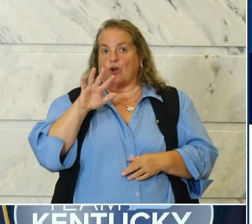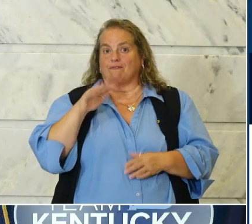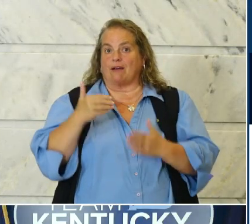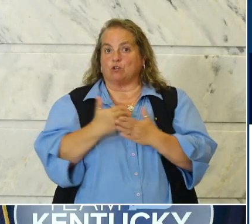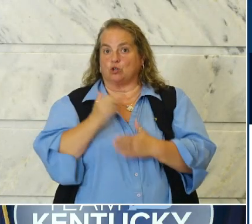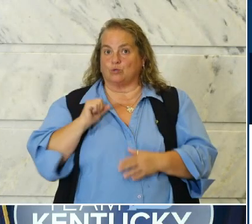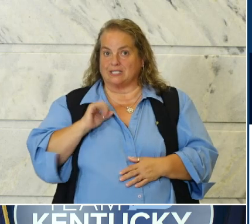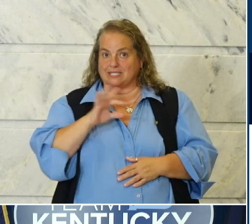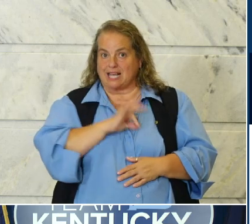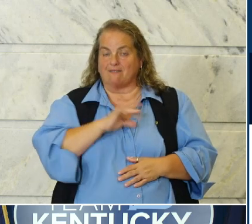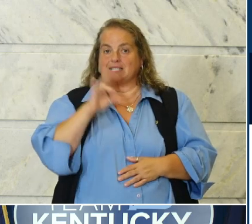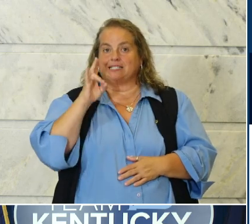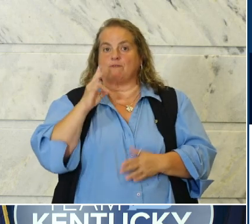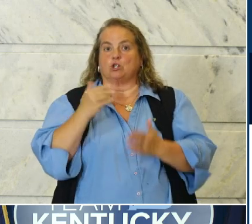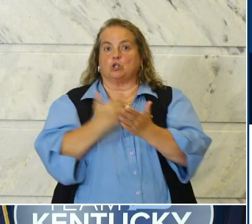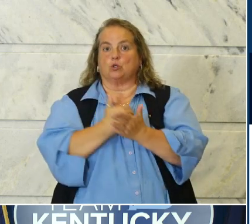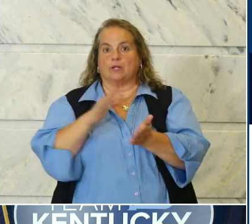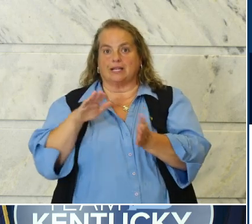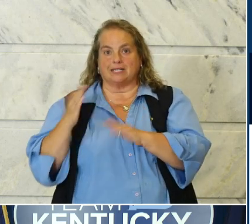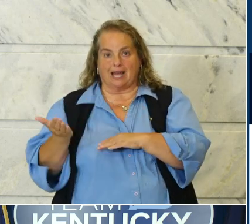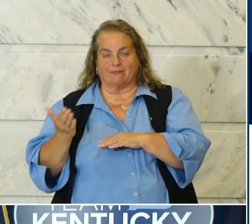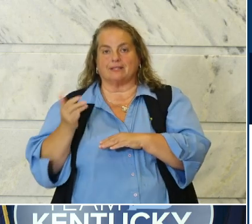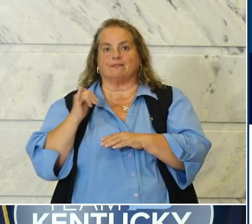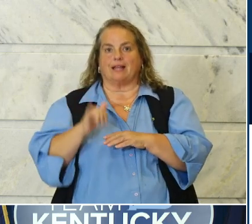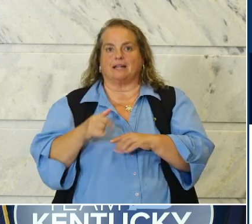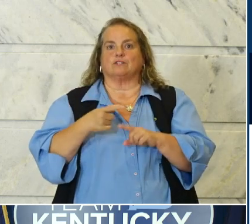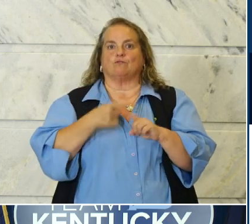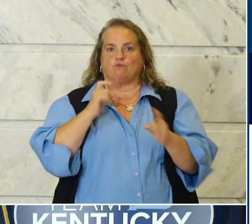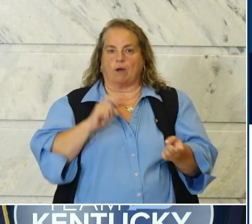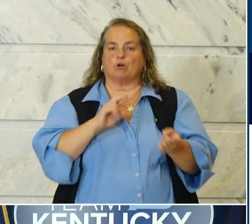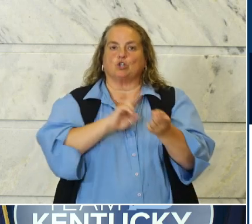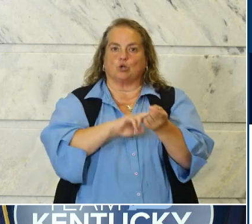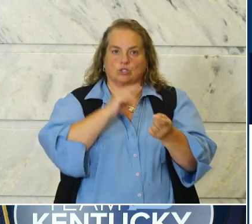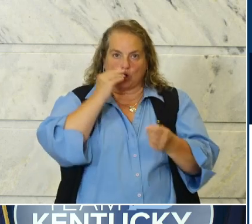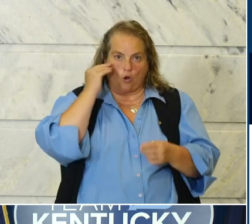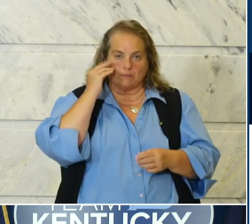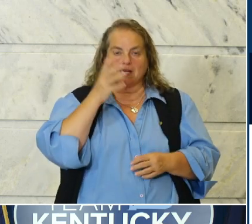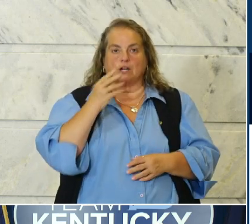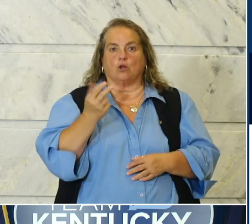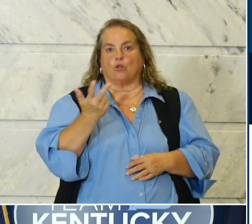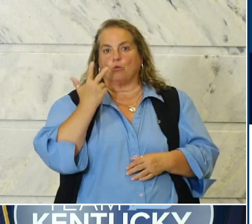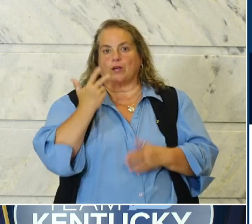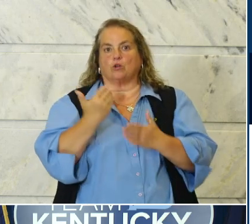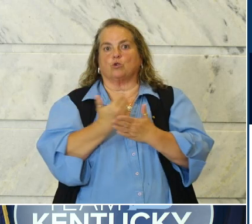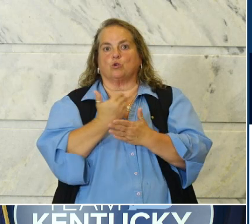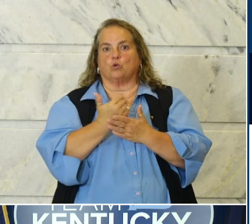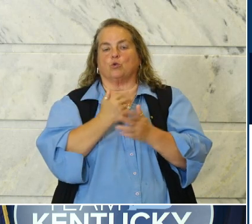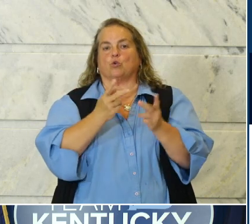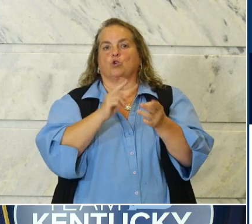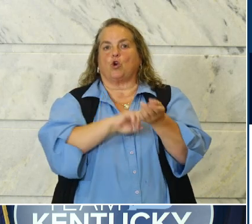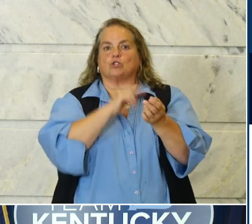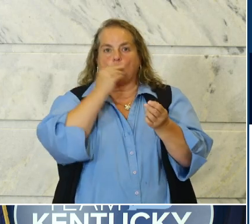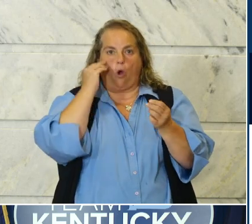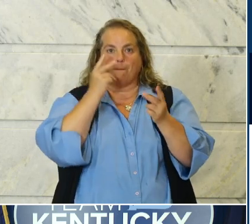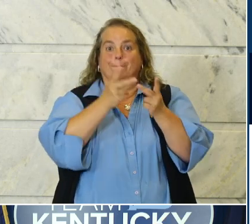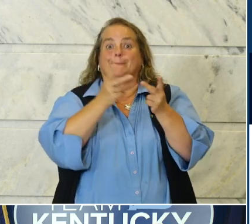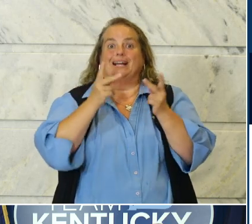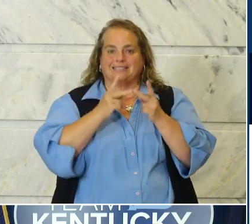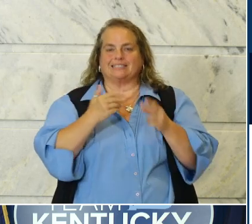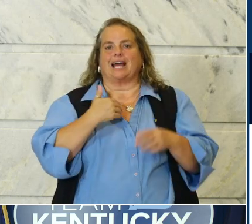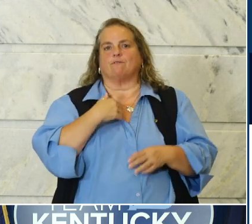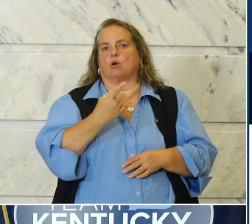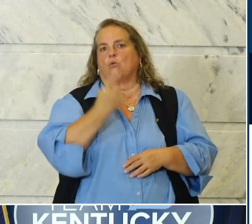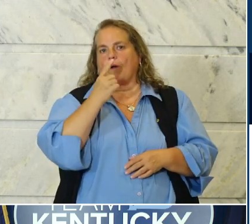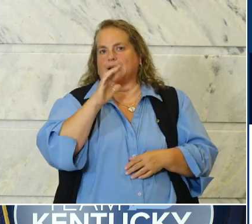staff, 7 new deaths that are attributable to long-term care, and 3 new facilities having at least 1